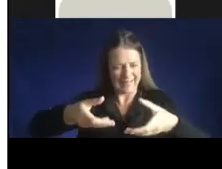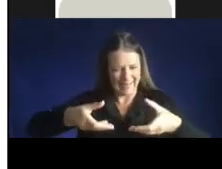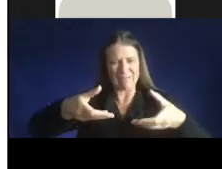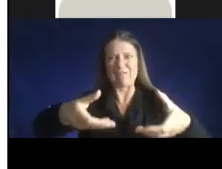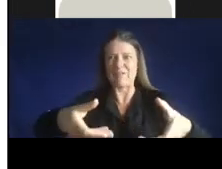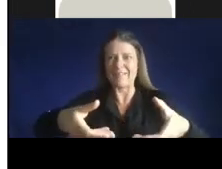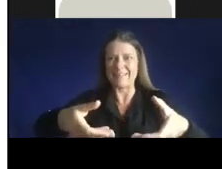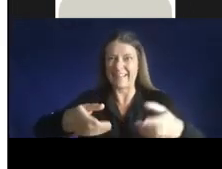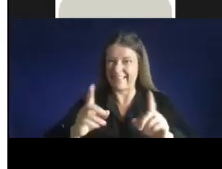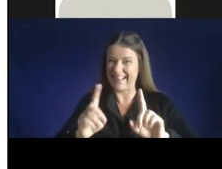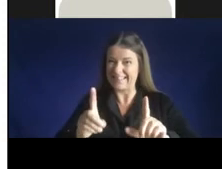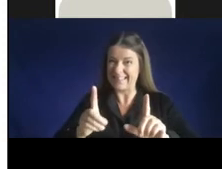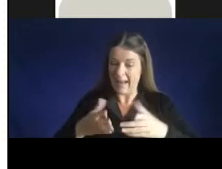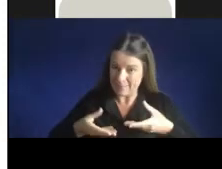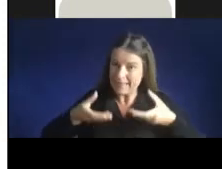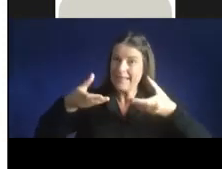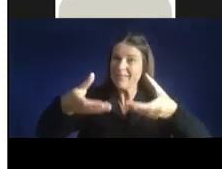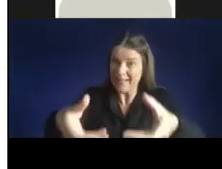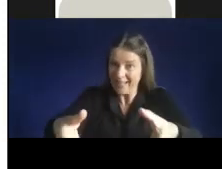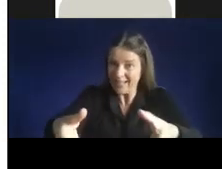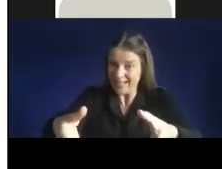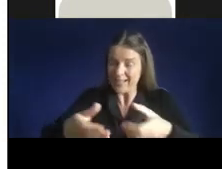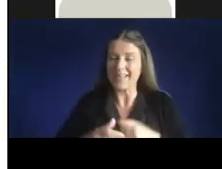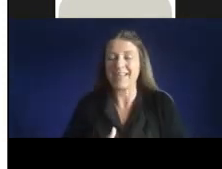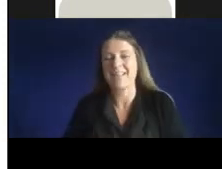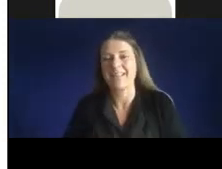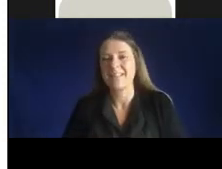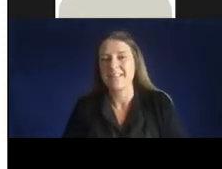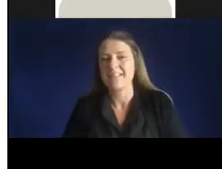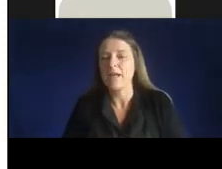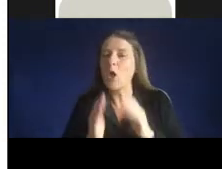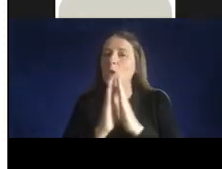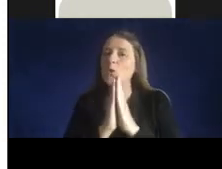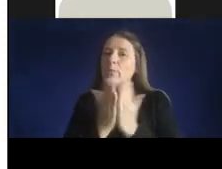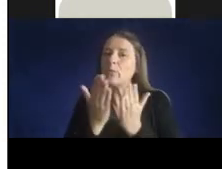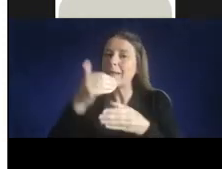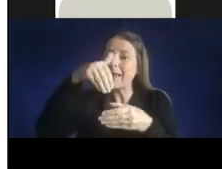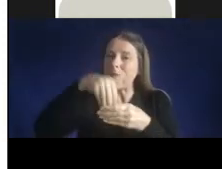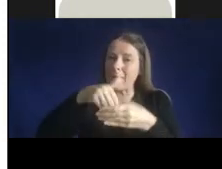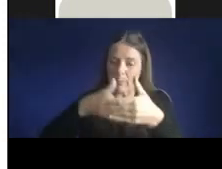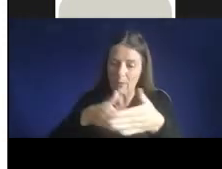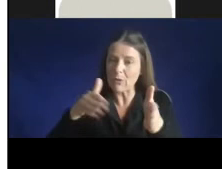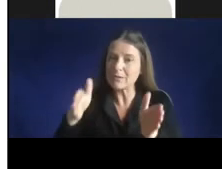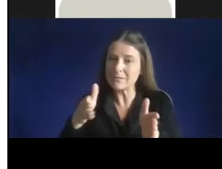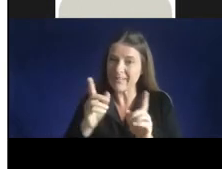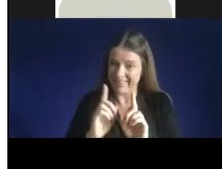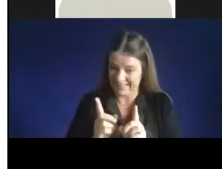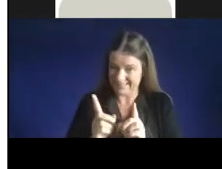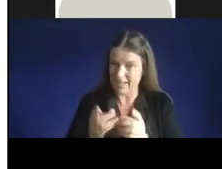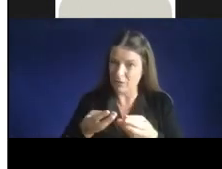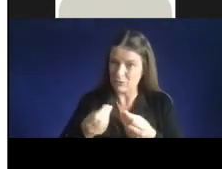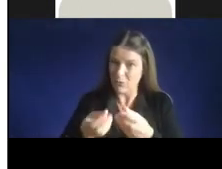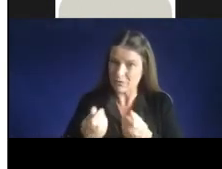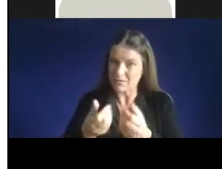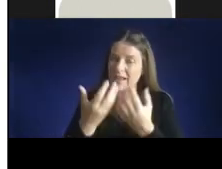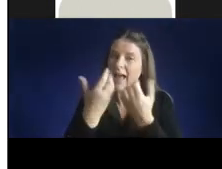that's what this resource is. The book inside the box is the resource itself, filled with a total of